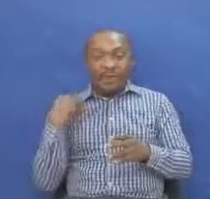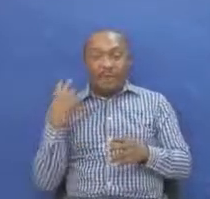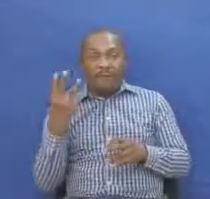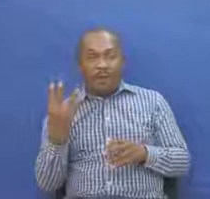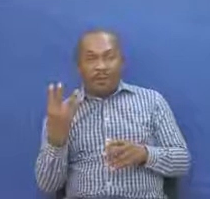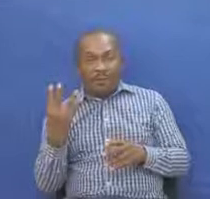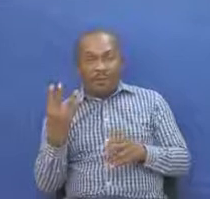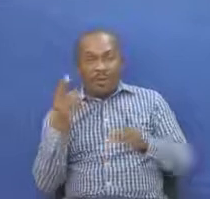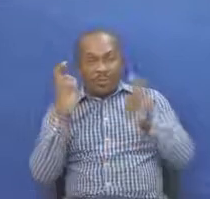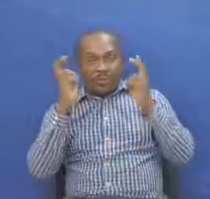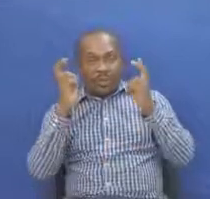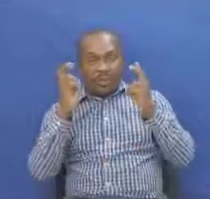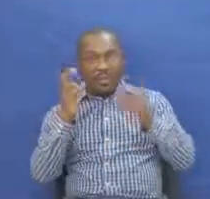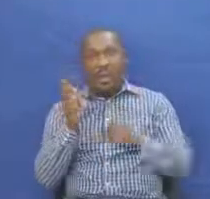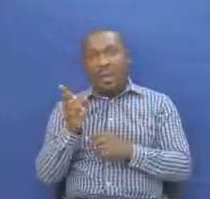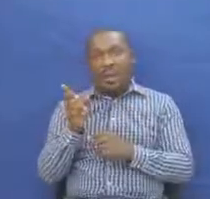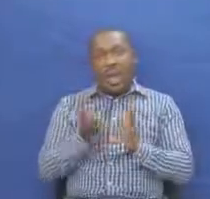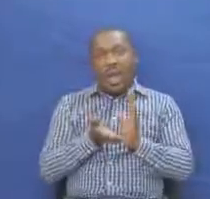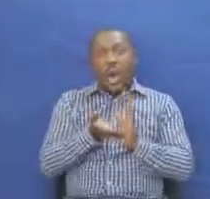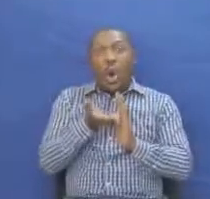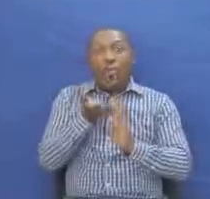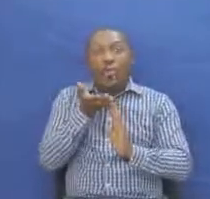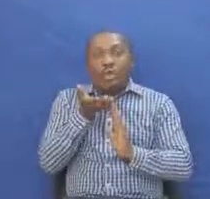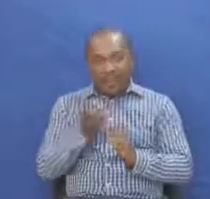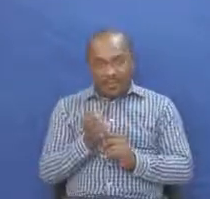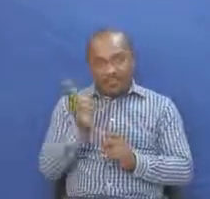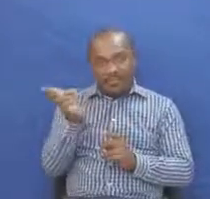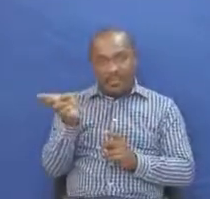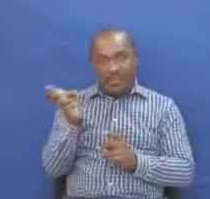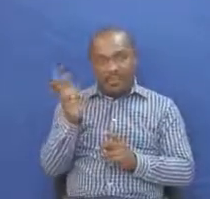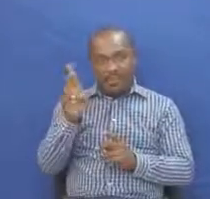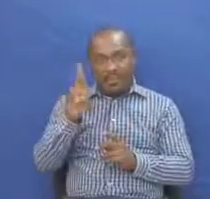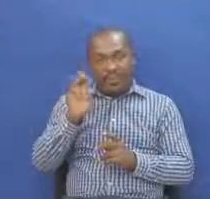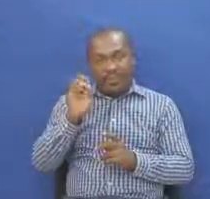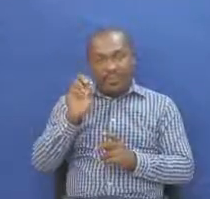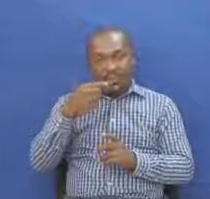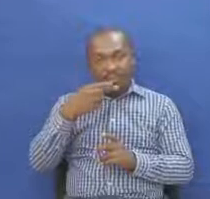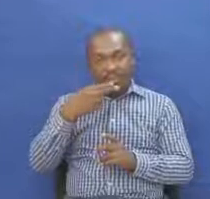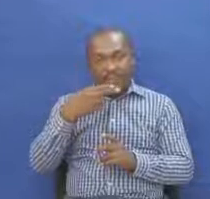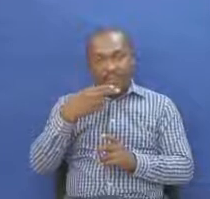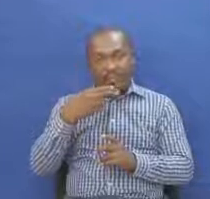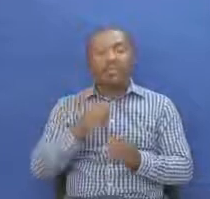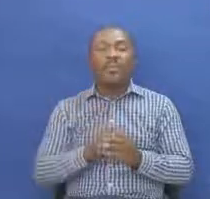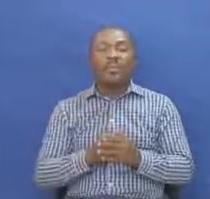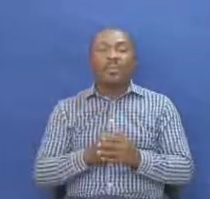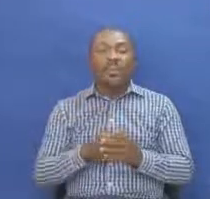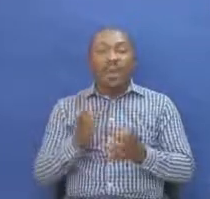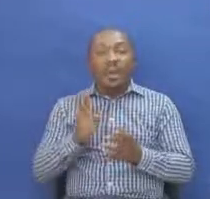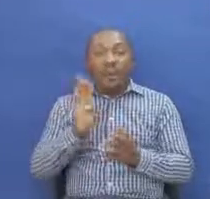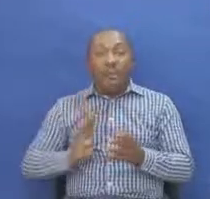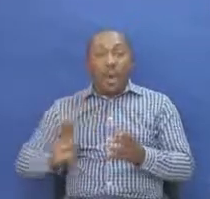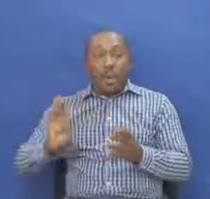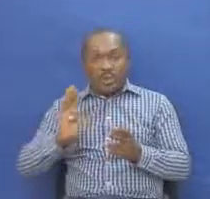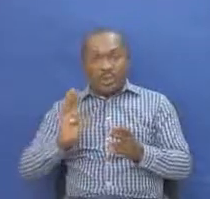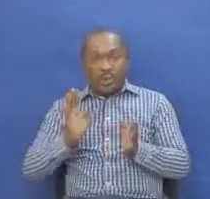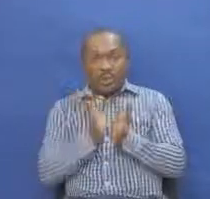as growth. Biology is a very broad subject. It covers almost every aspect of living